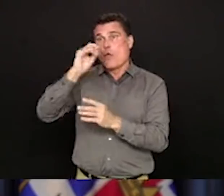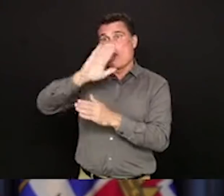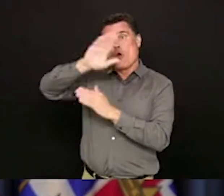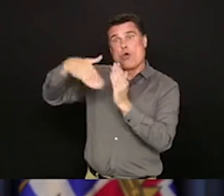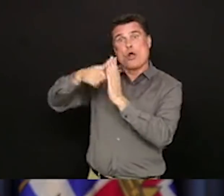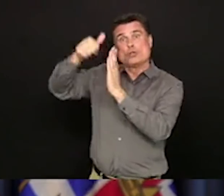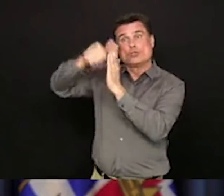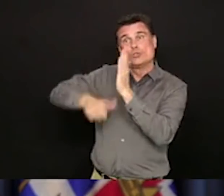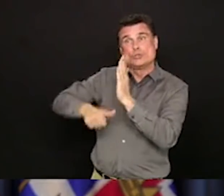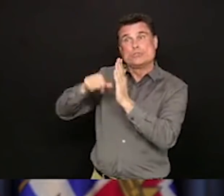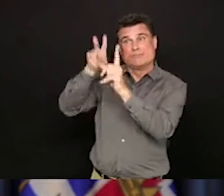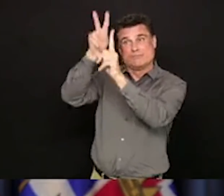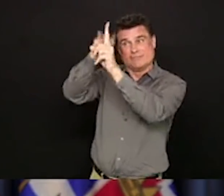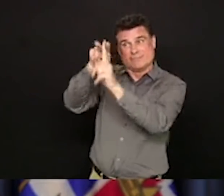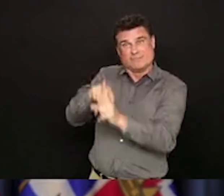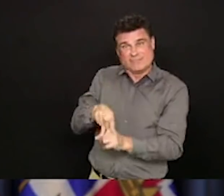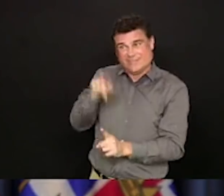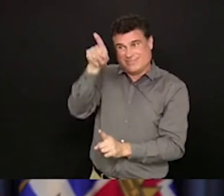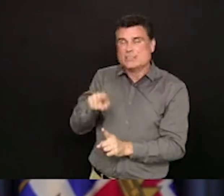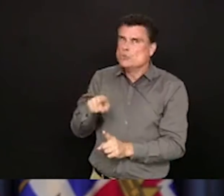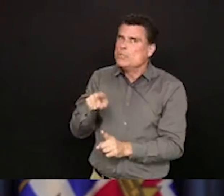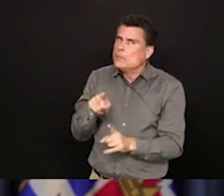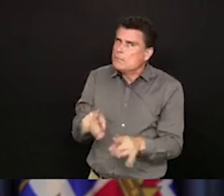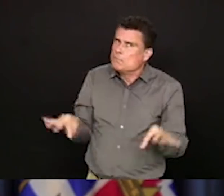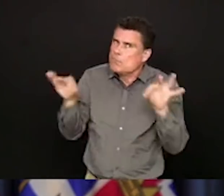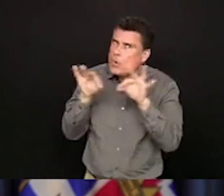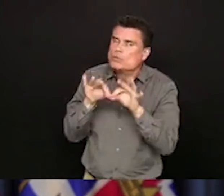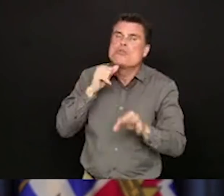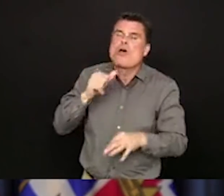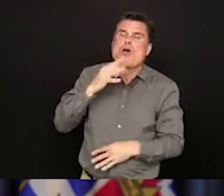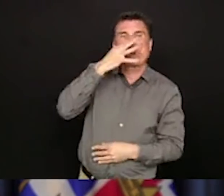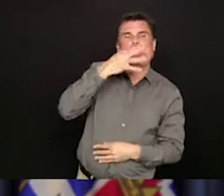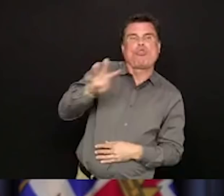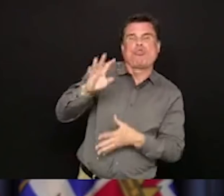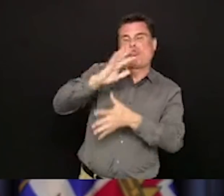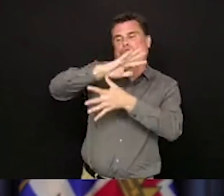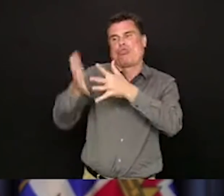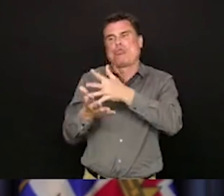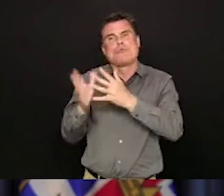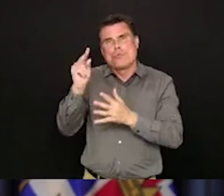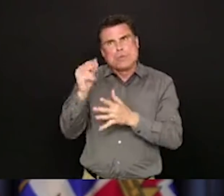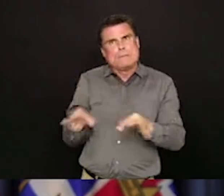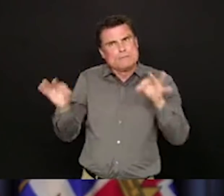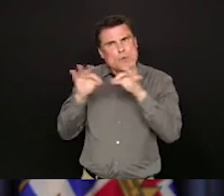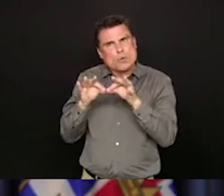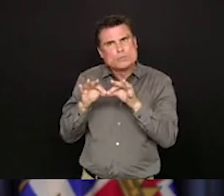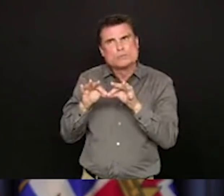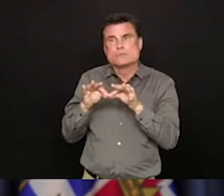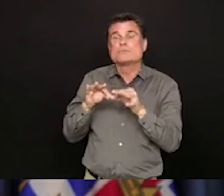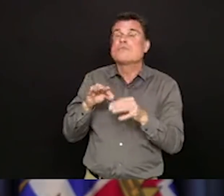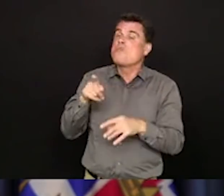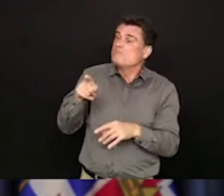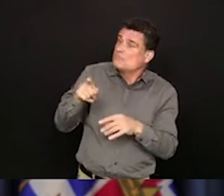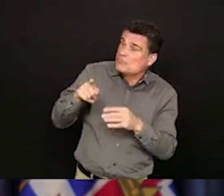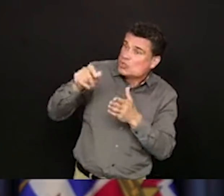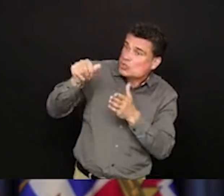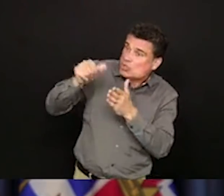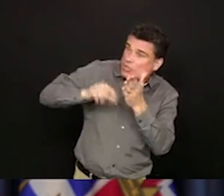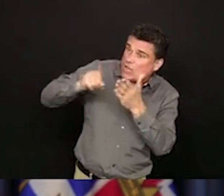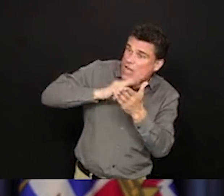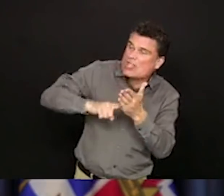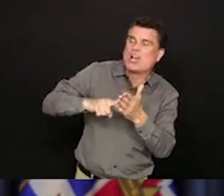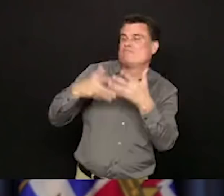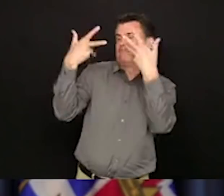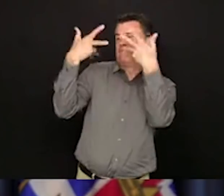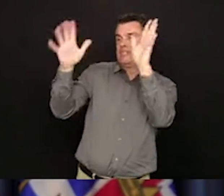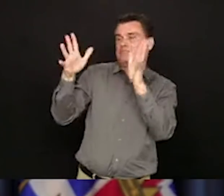of activity in terms of surgeries in BC and extraordinary work continuing to be done. We've never had this period in